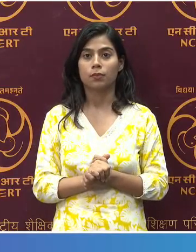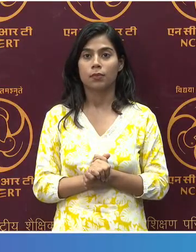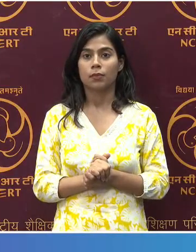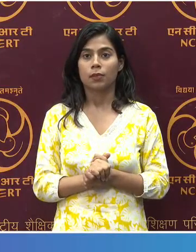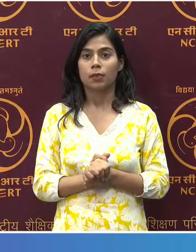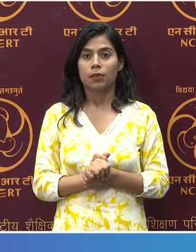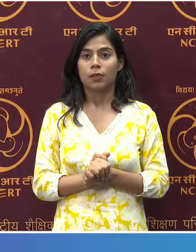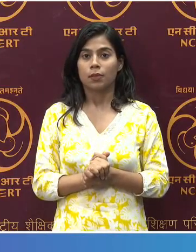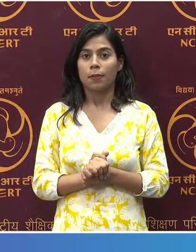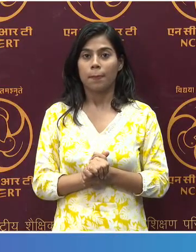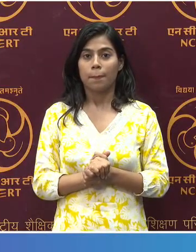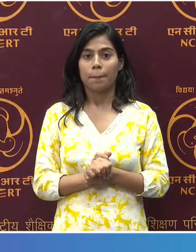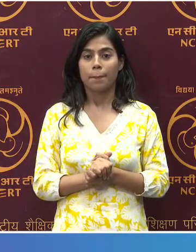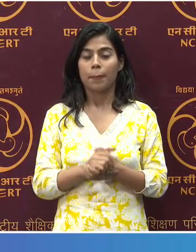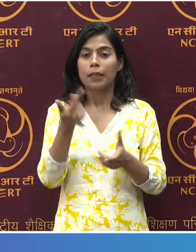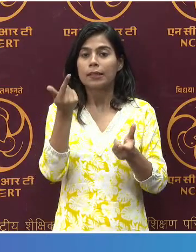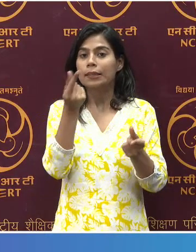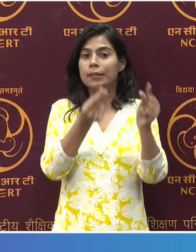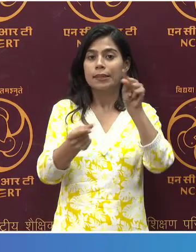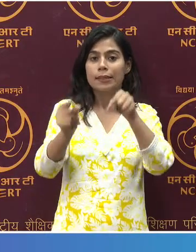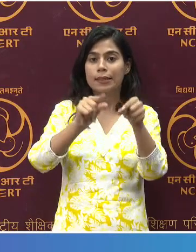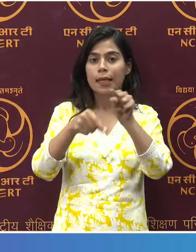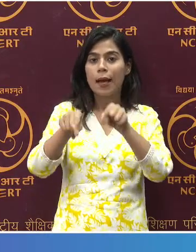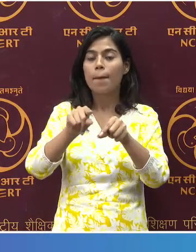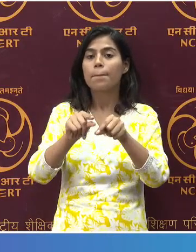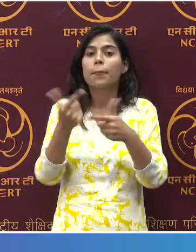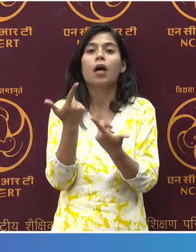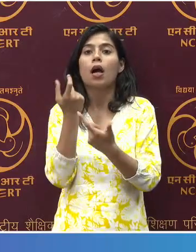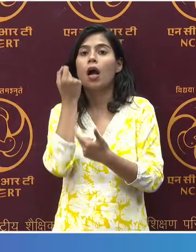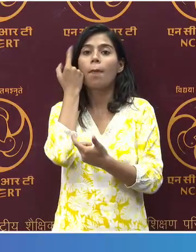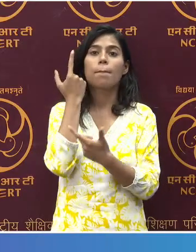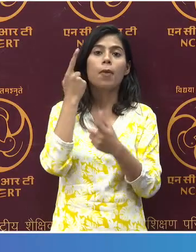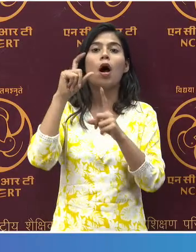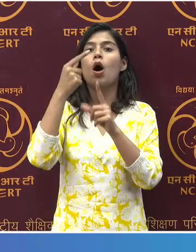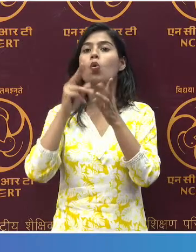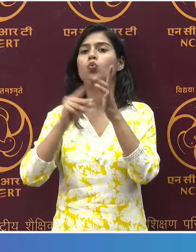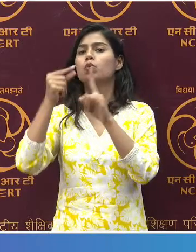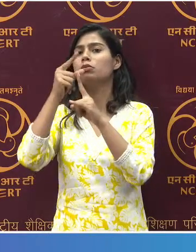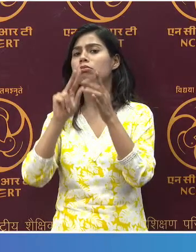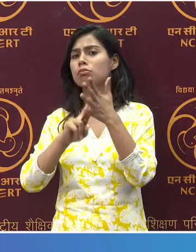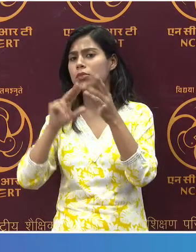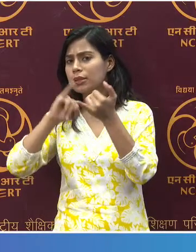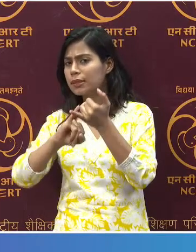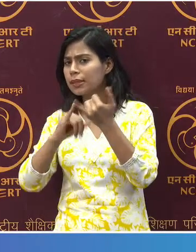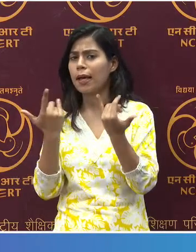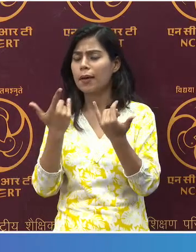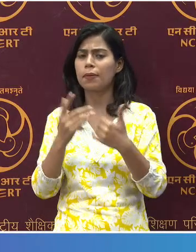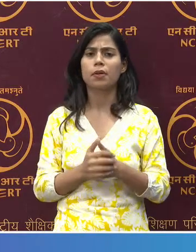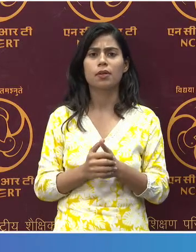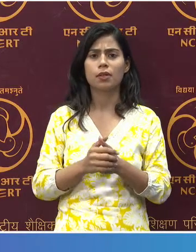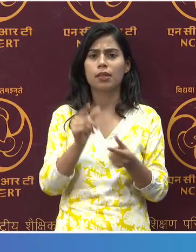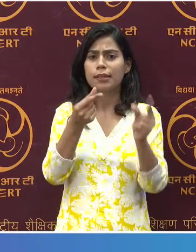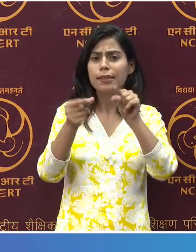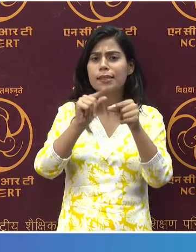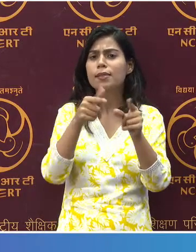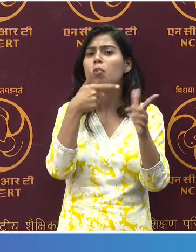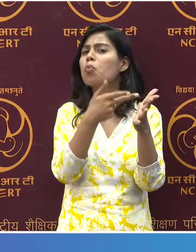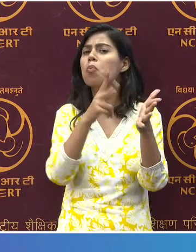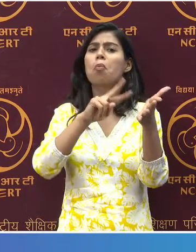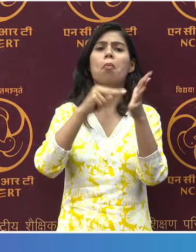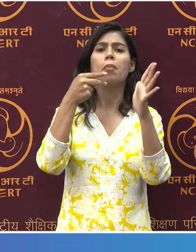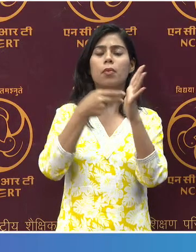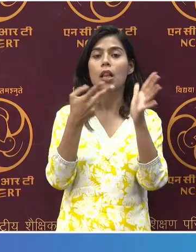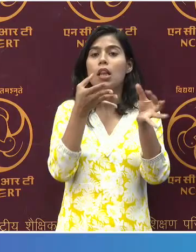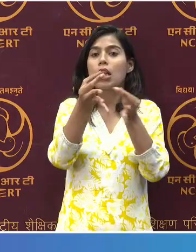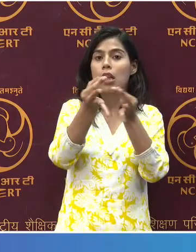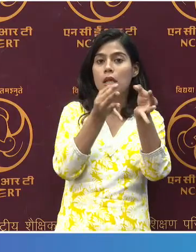So chemical properties of carbon compounds. A chemical property is a property that